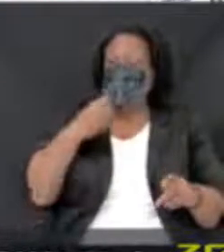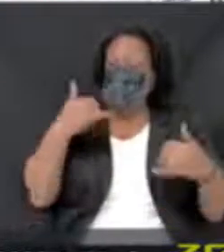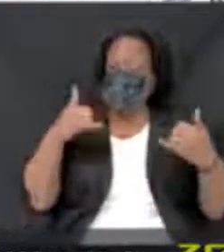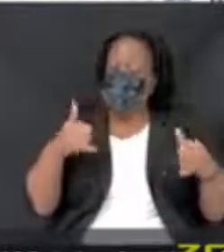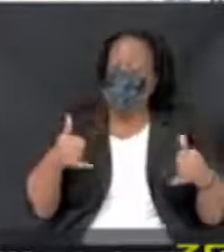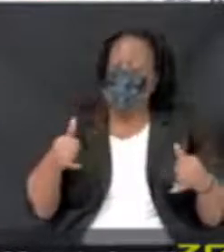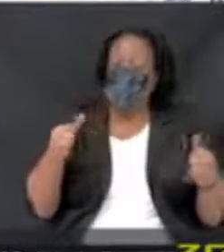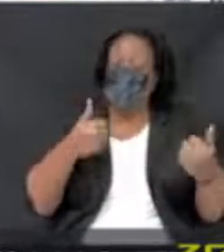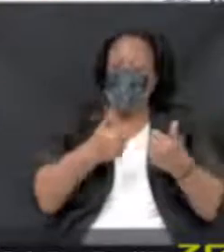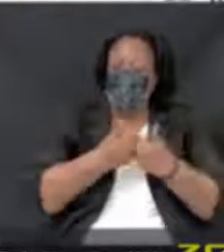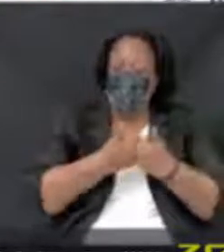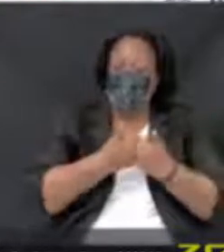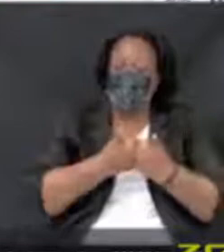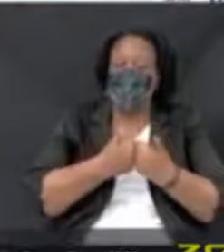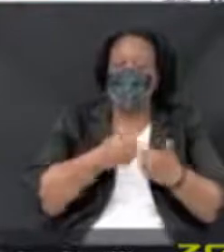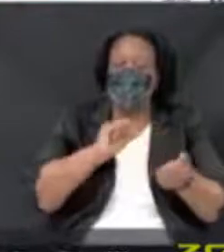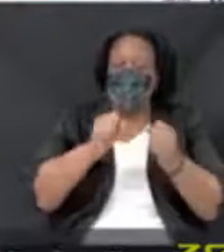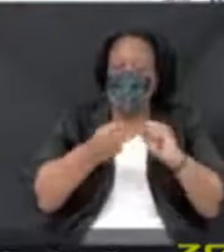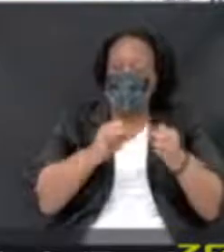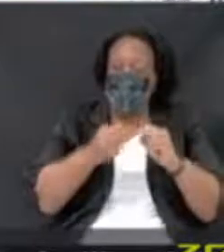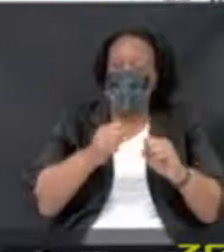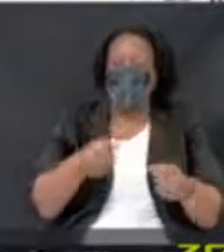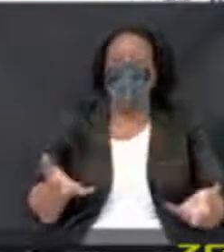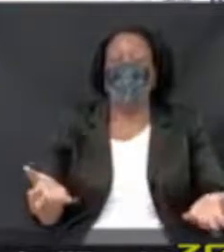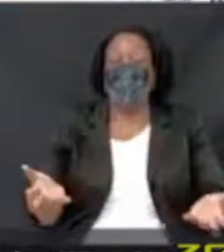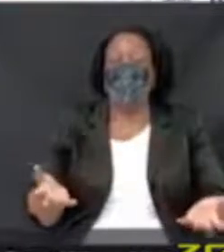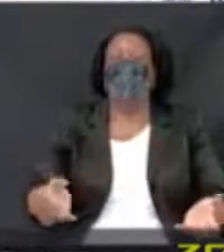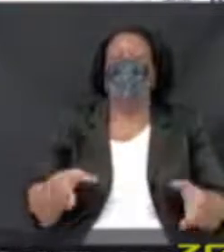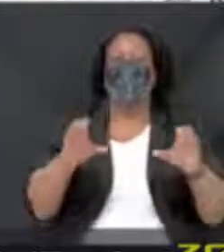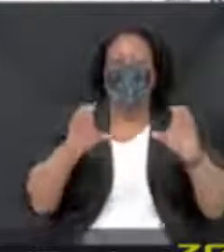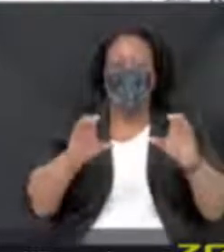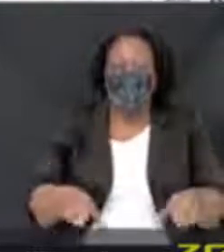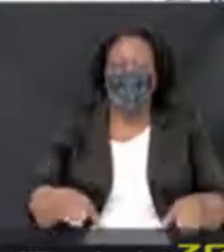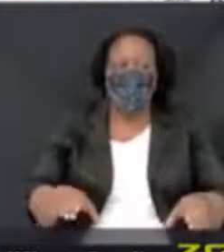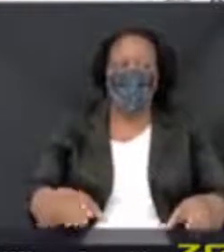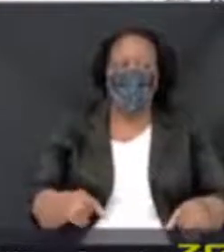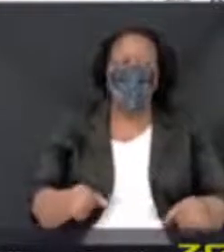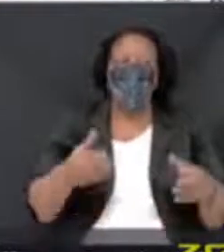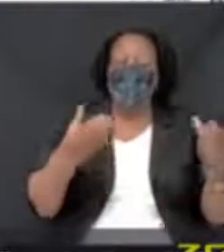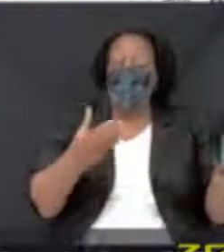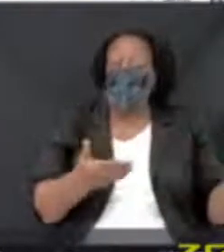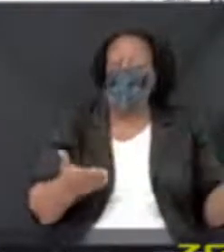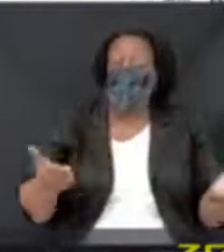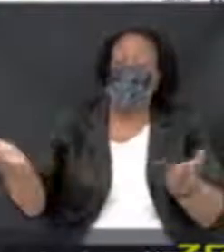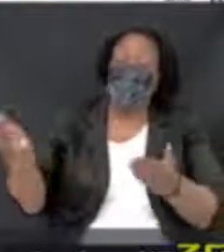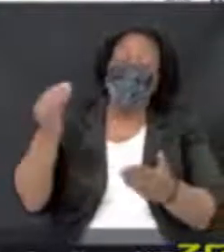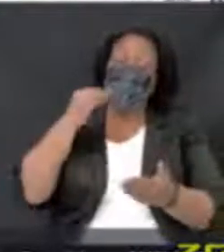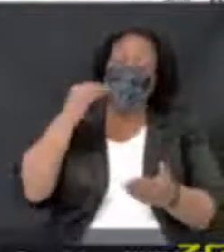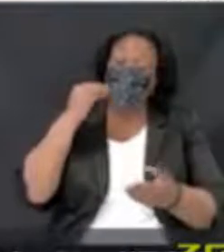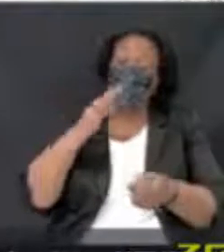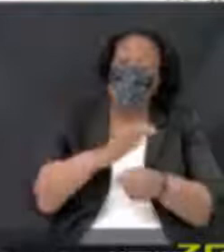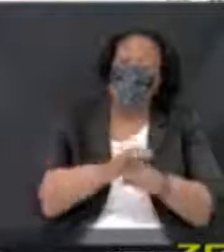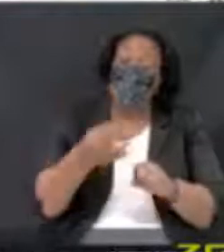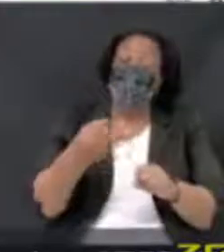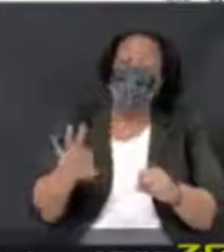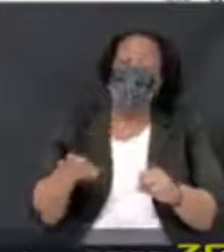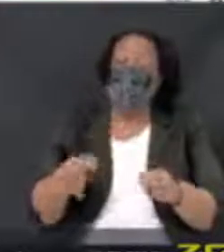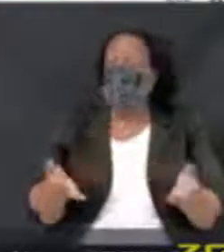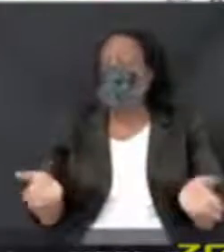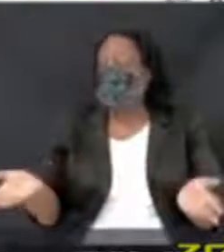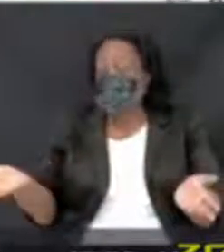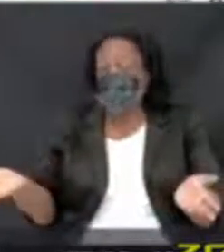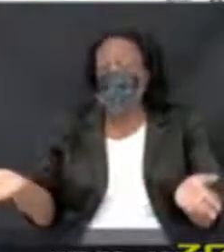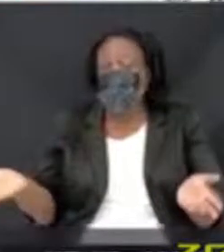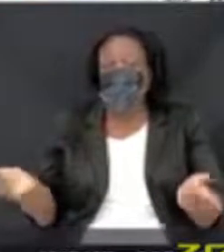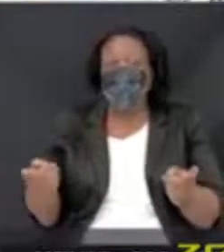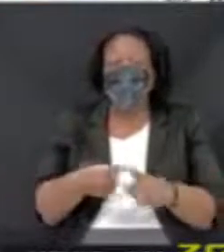seeing the greatest positive cases, but these are the persons who can take the virus home to their mother or their grandmother or to their baby sister who cannot